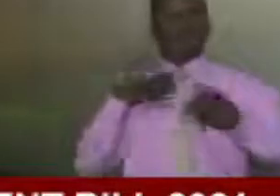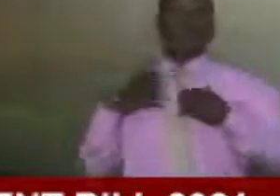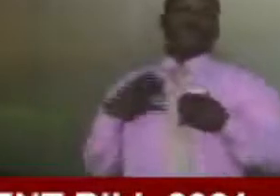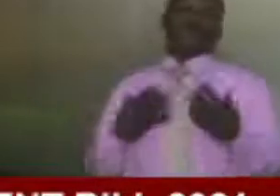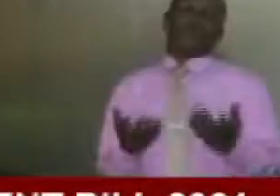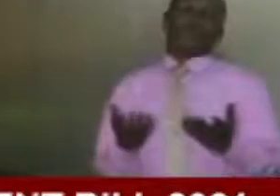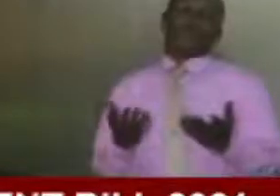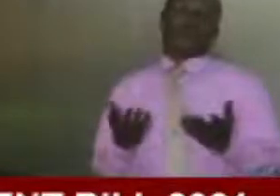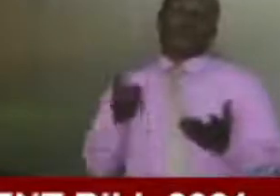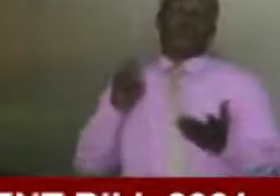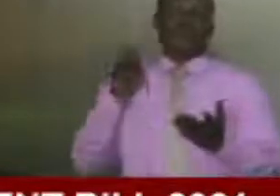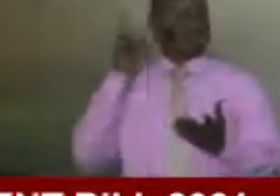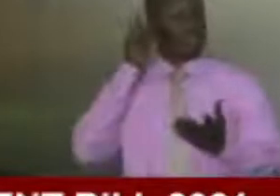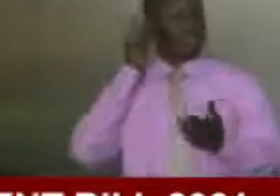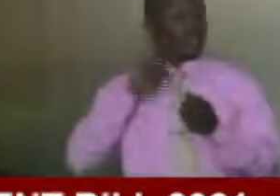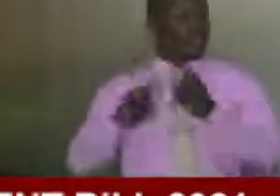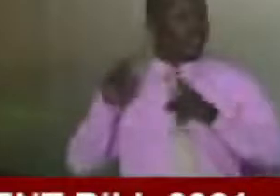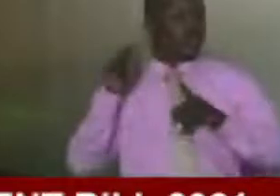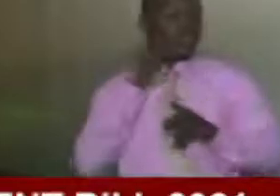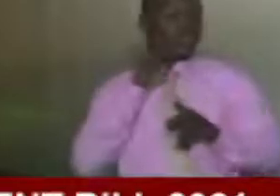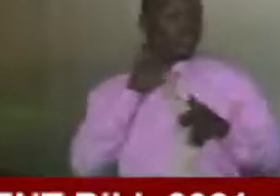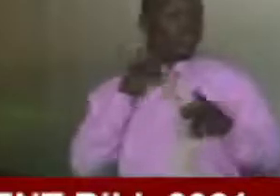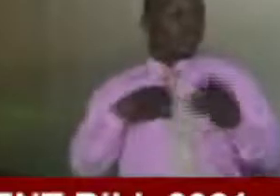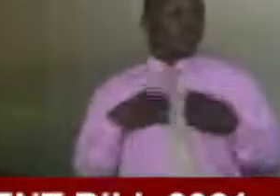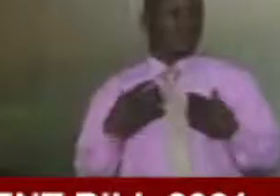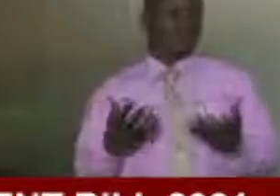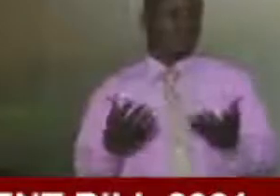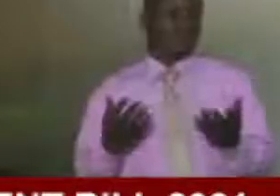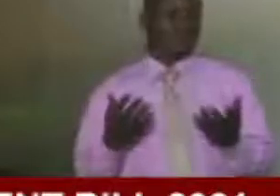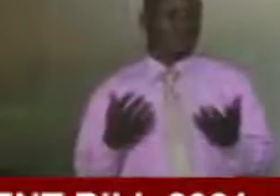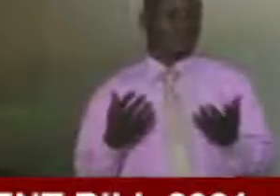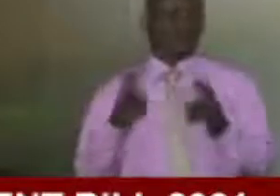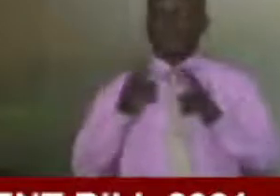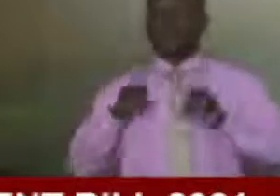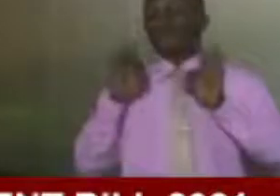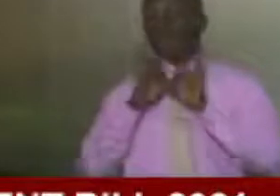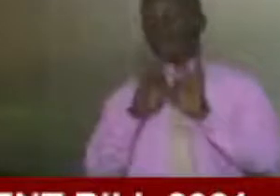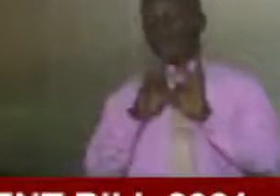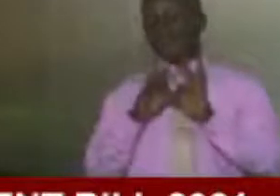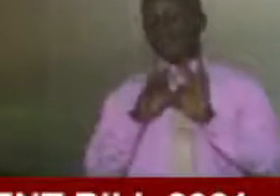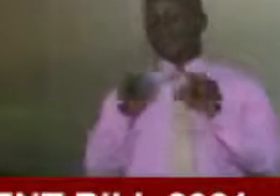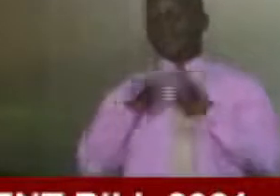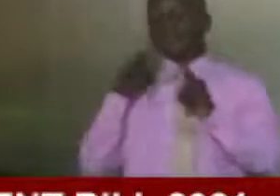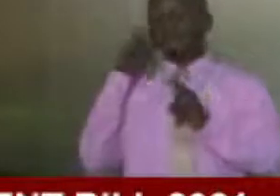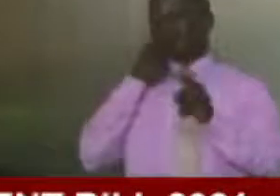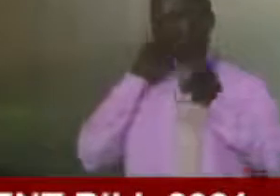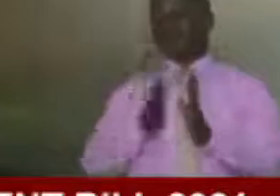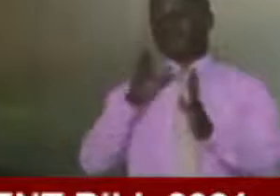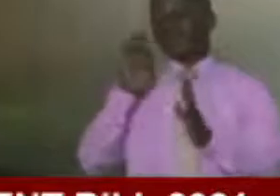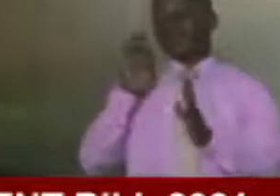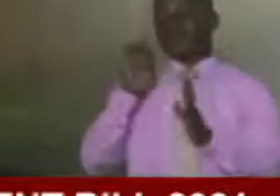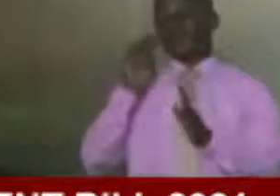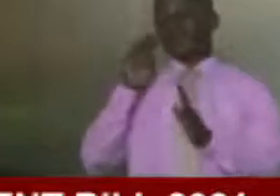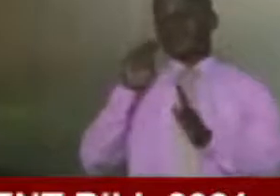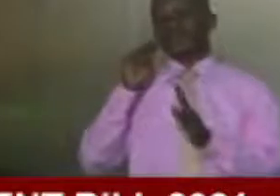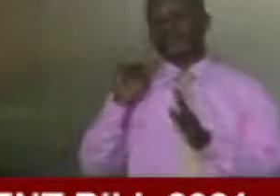Our egos bruised probably, but I even listened to the Speaker of the House, Speaker Agbaja Biamila, and he said that